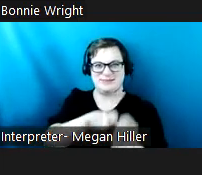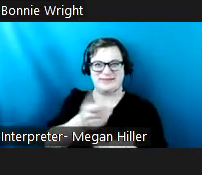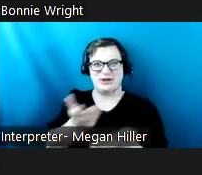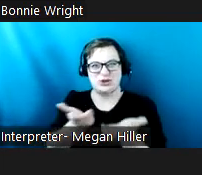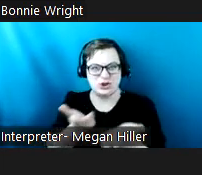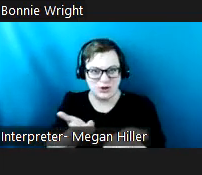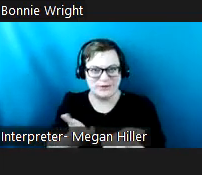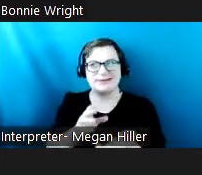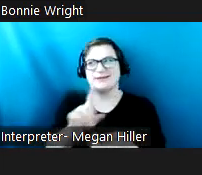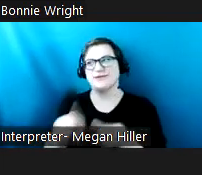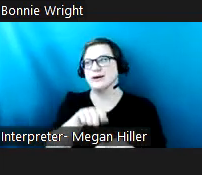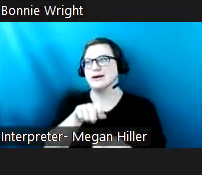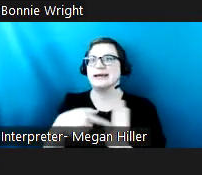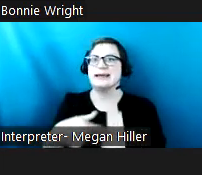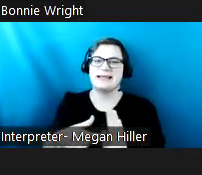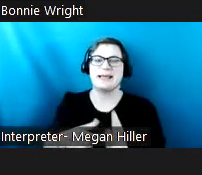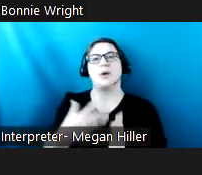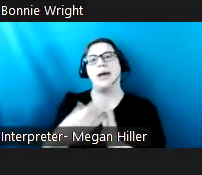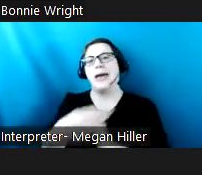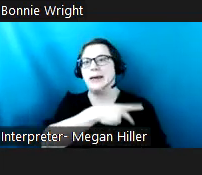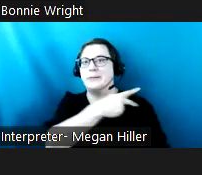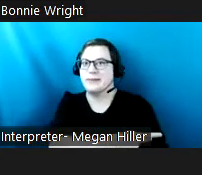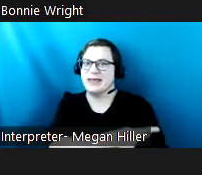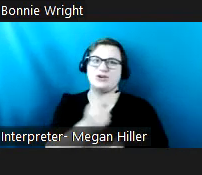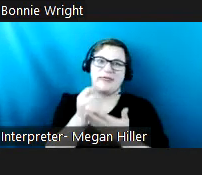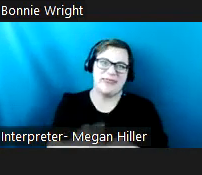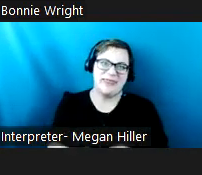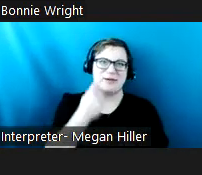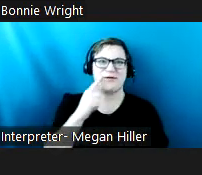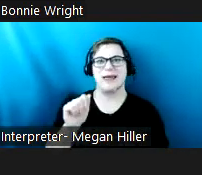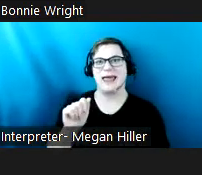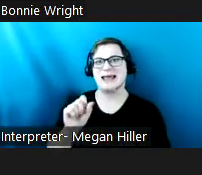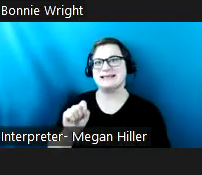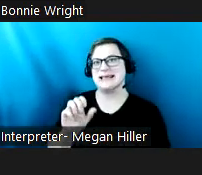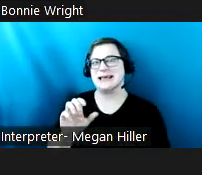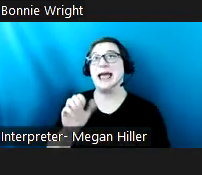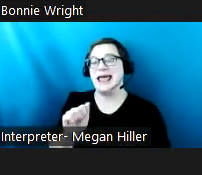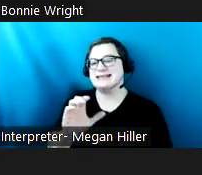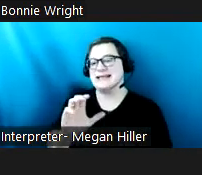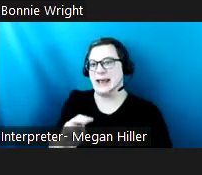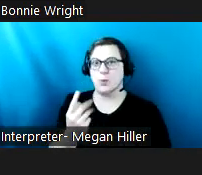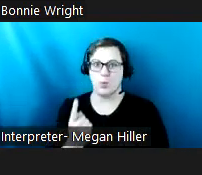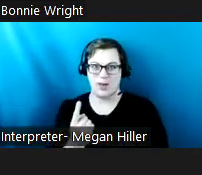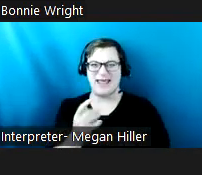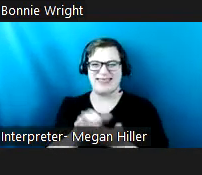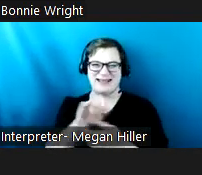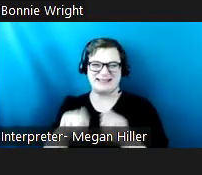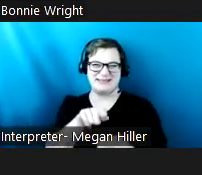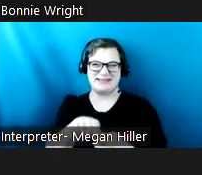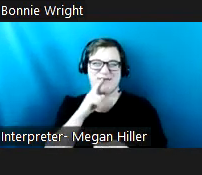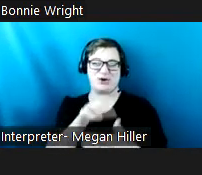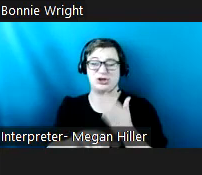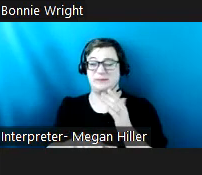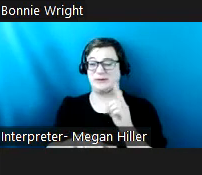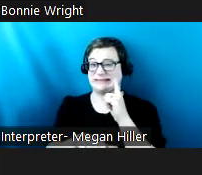example, outpatient therapy or an equivalent of ASAM 1 is specific to chapter, I'm going to get myself in trouble here. I believe it's